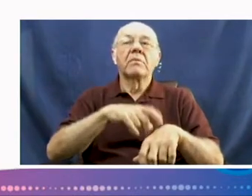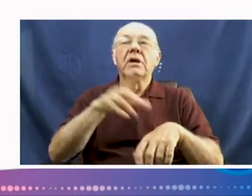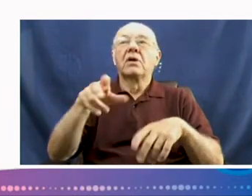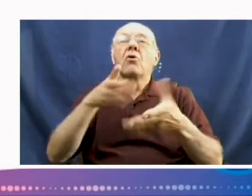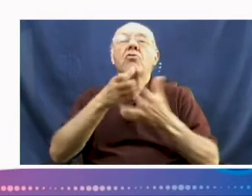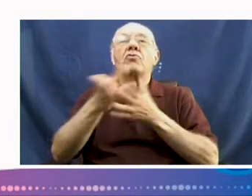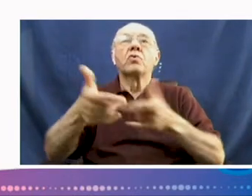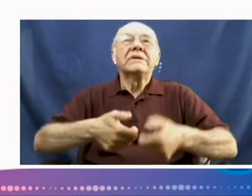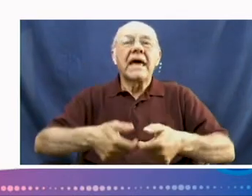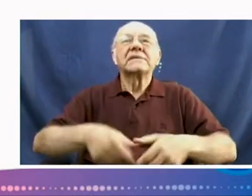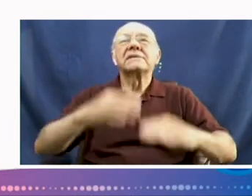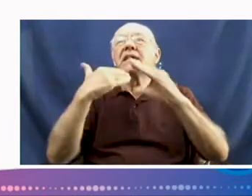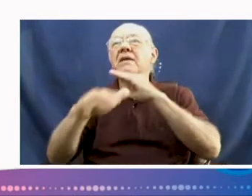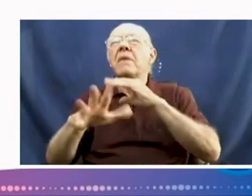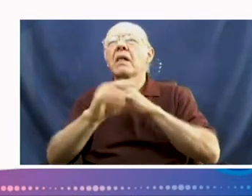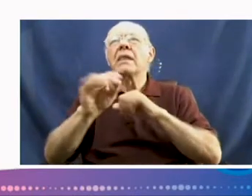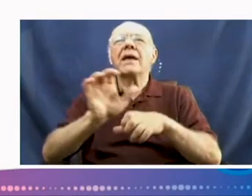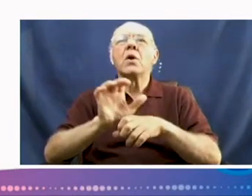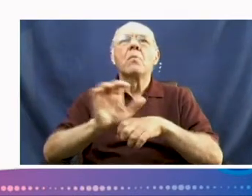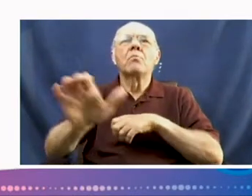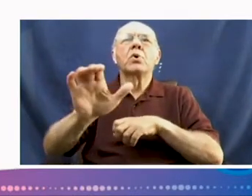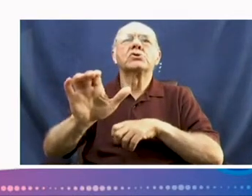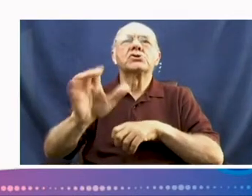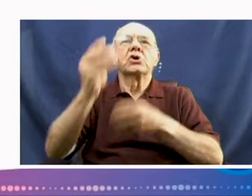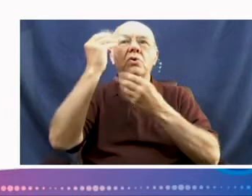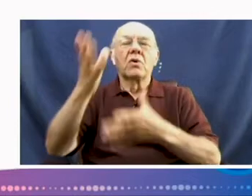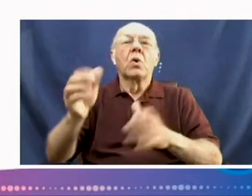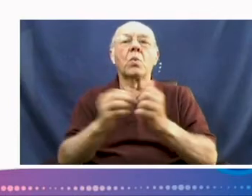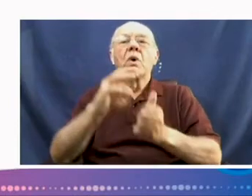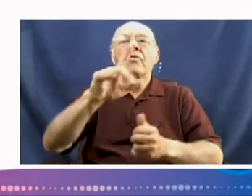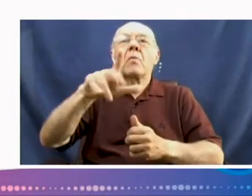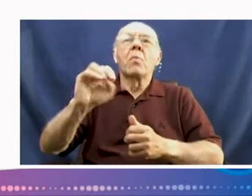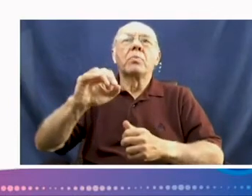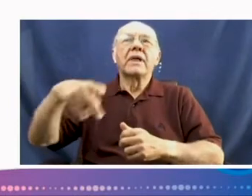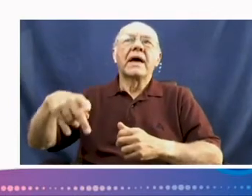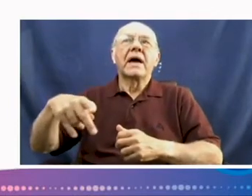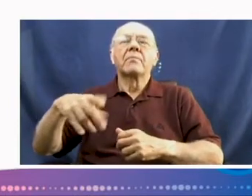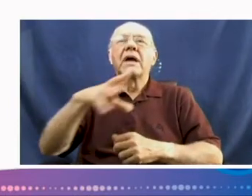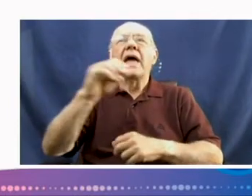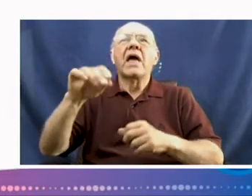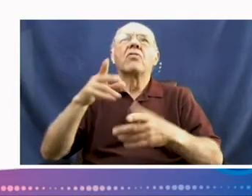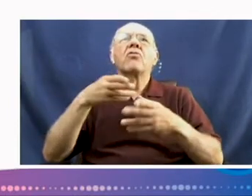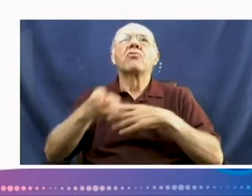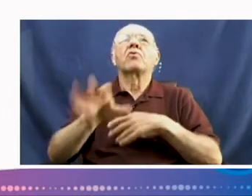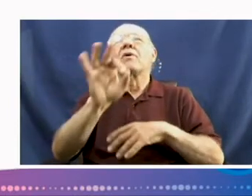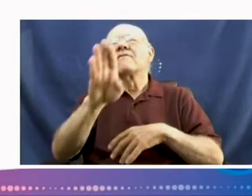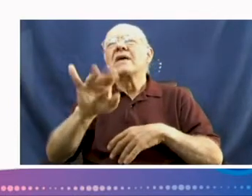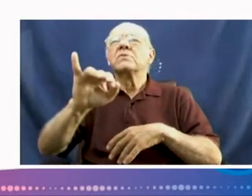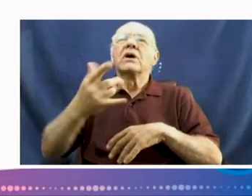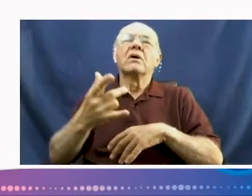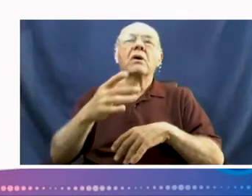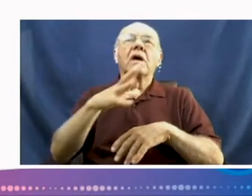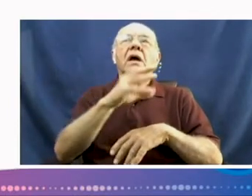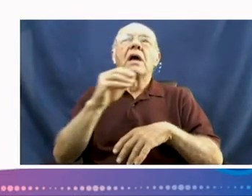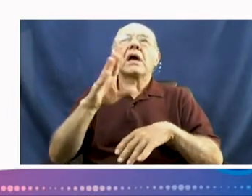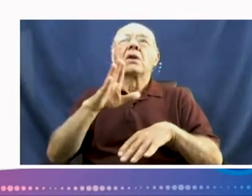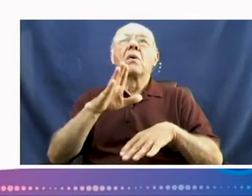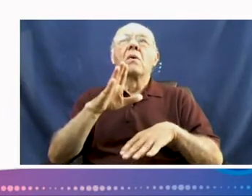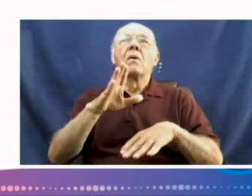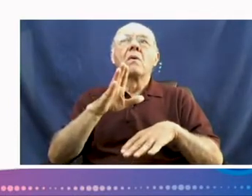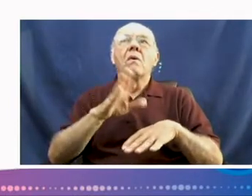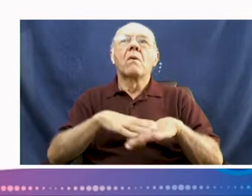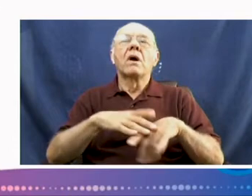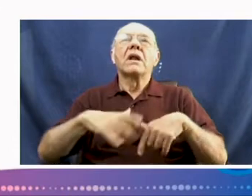push notifications through the mobile app and through social media on main and line accounts of Twitter.